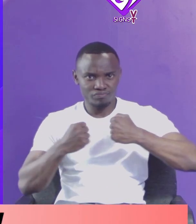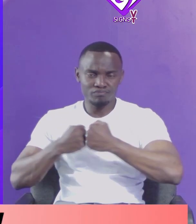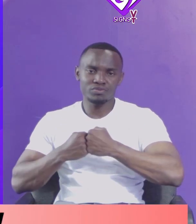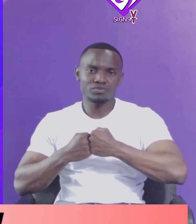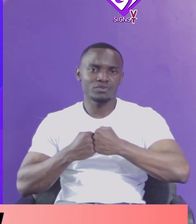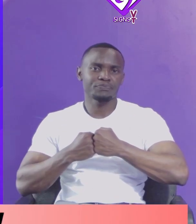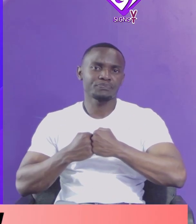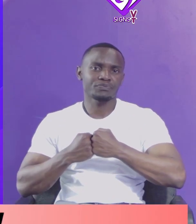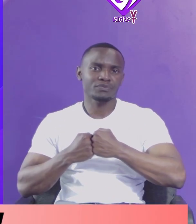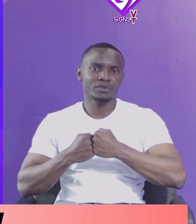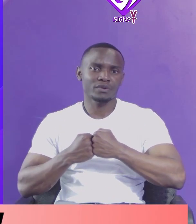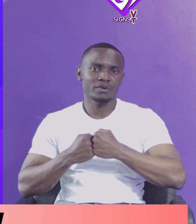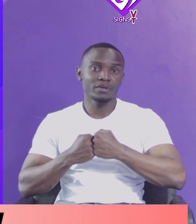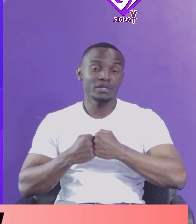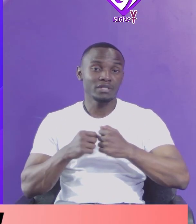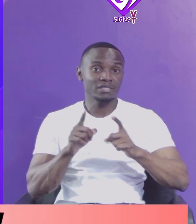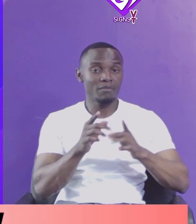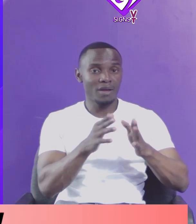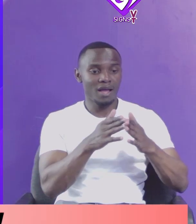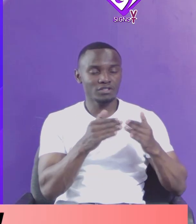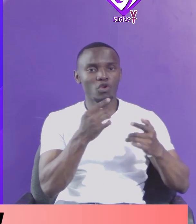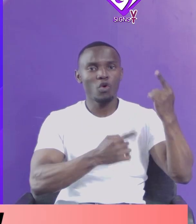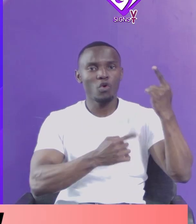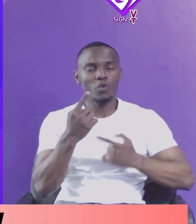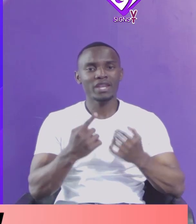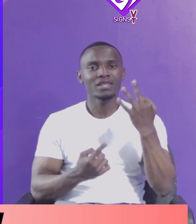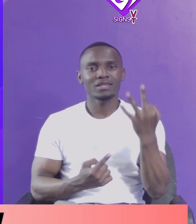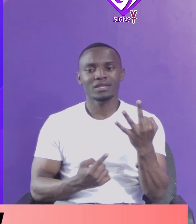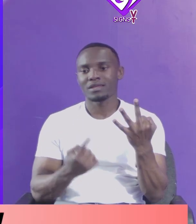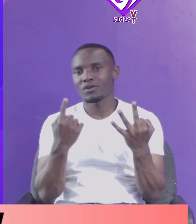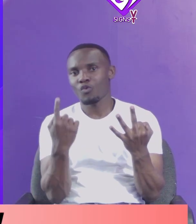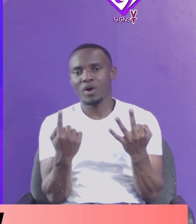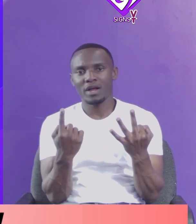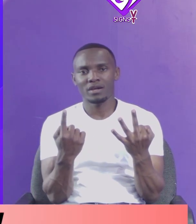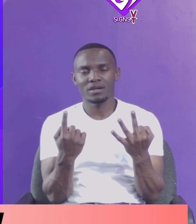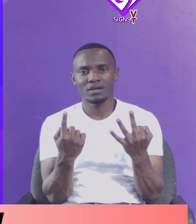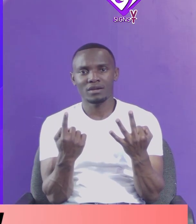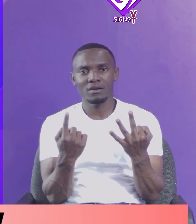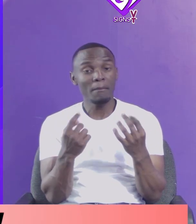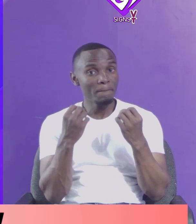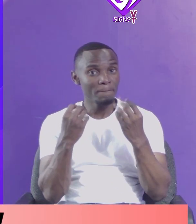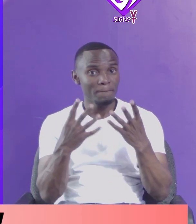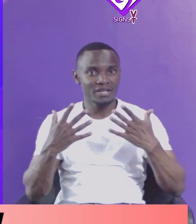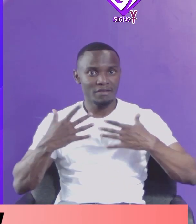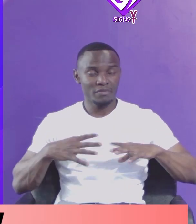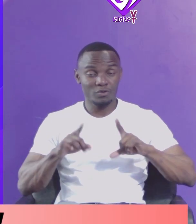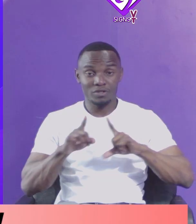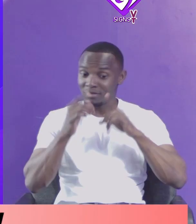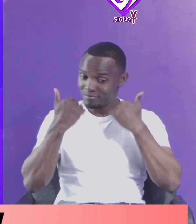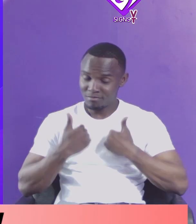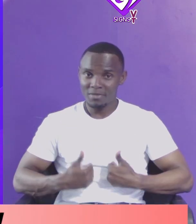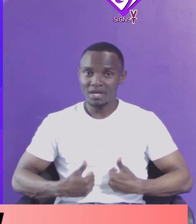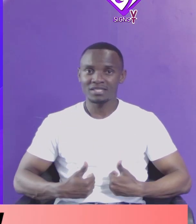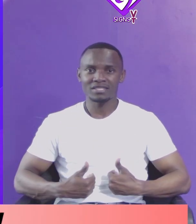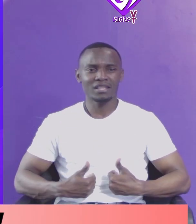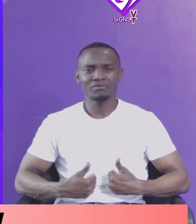Munich. And at the end of the day, it was Mikel Arteta's side, Arsenal, winning 3-1. Majority of the people, myself included, were